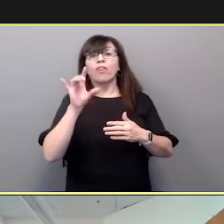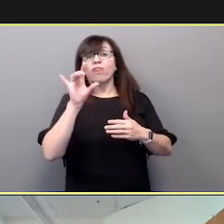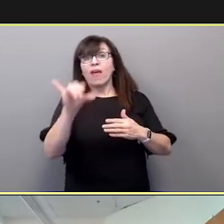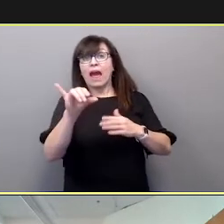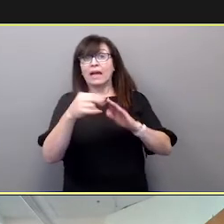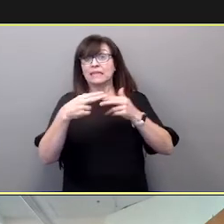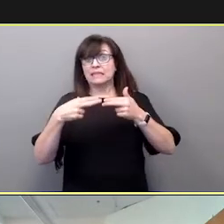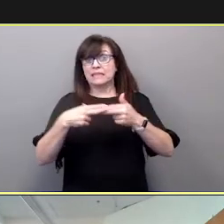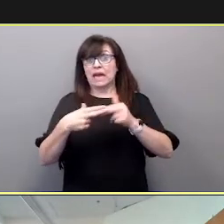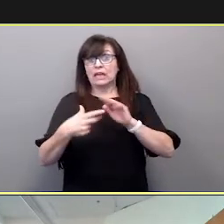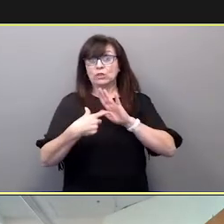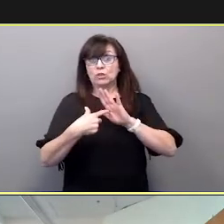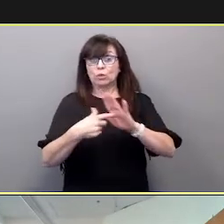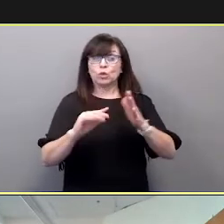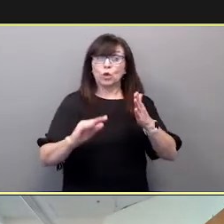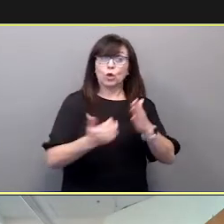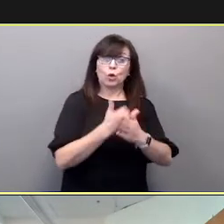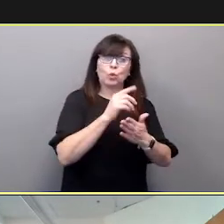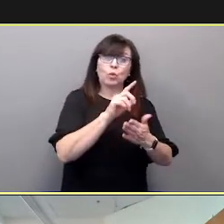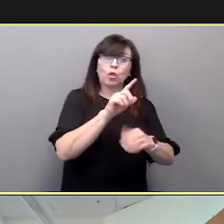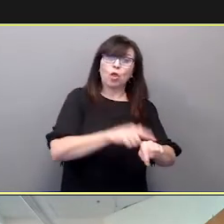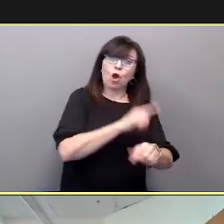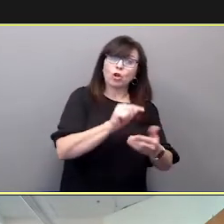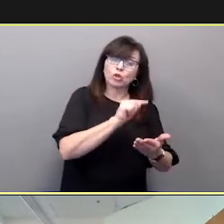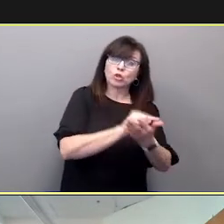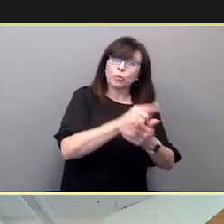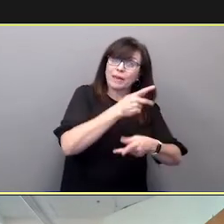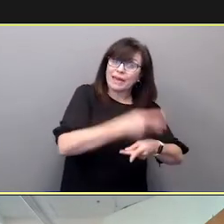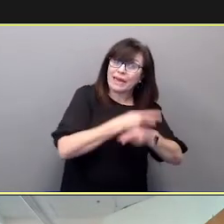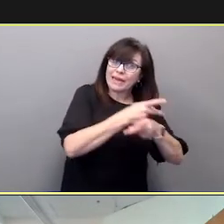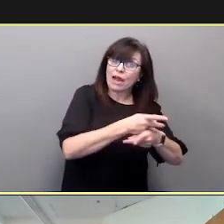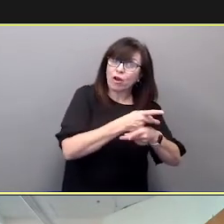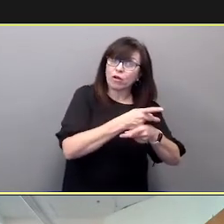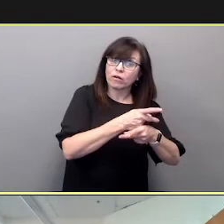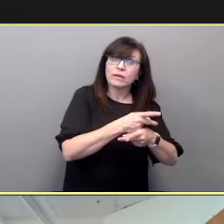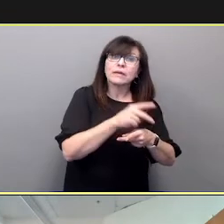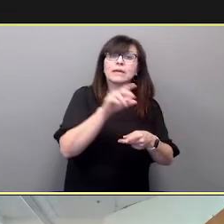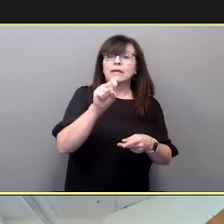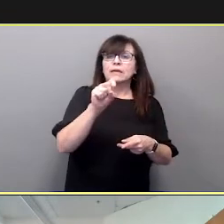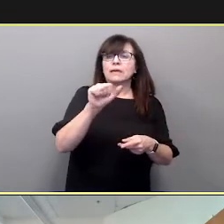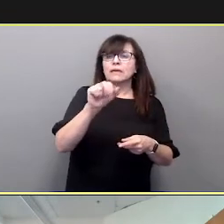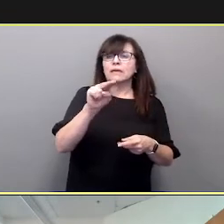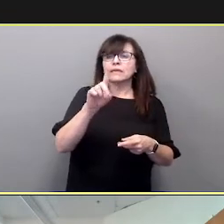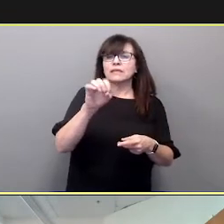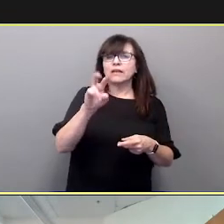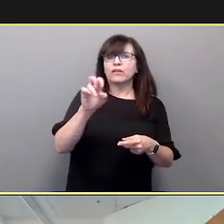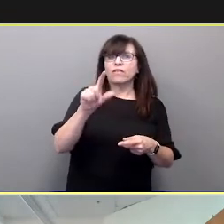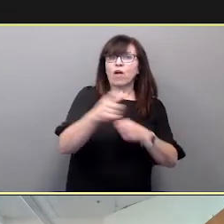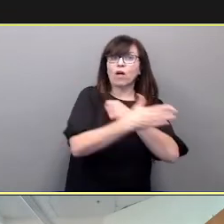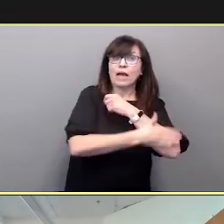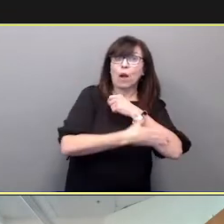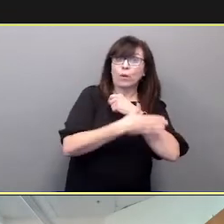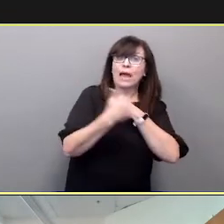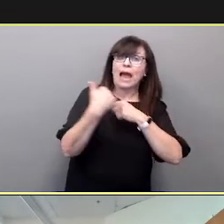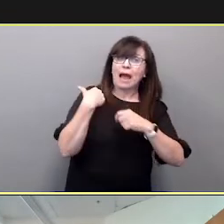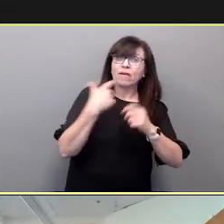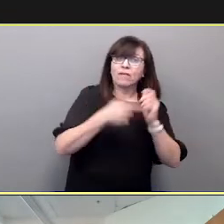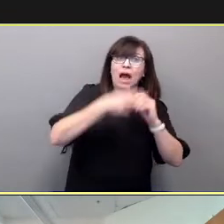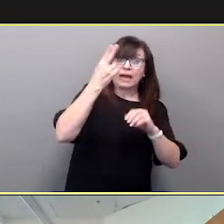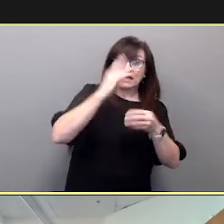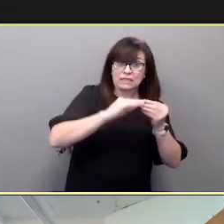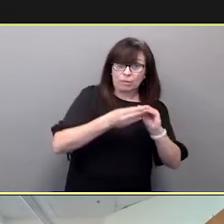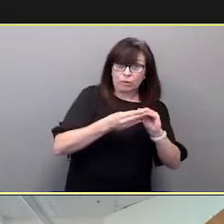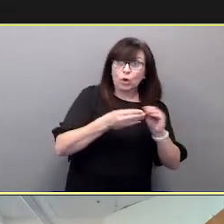just in new long-term care facility COVID cases, Sandoval County facilities have the greatest number of cases